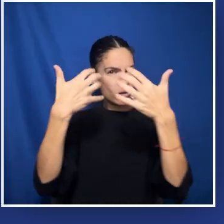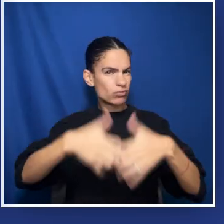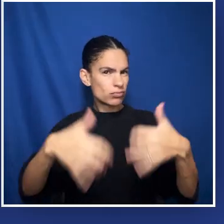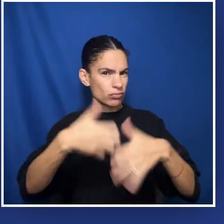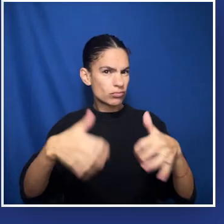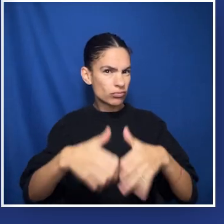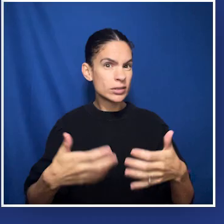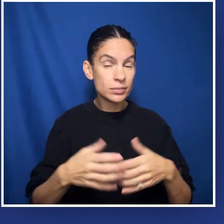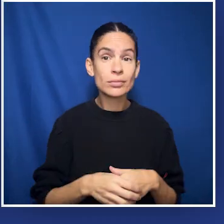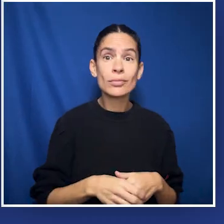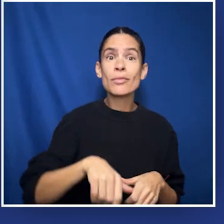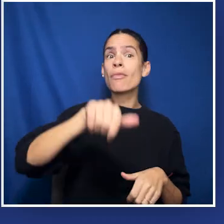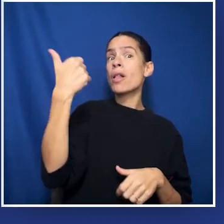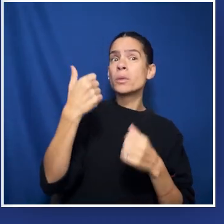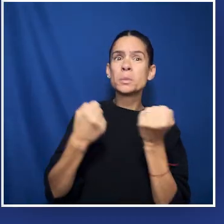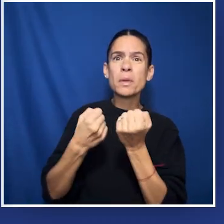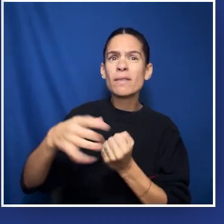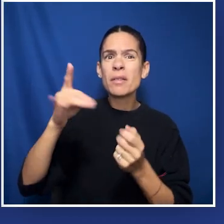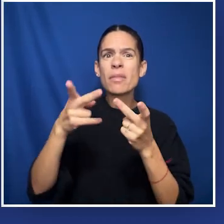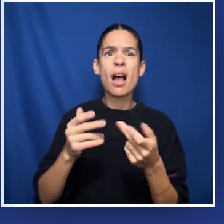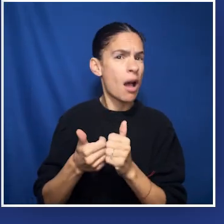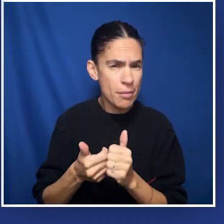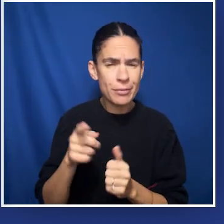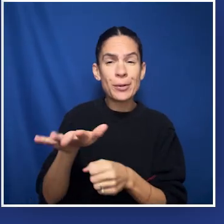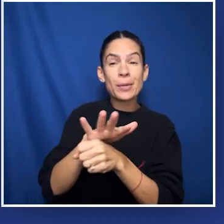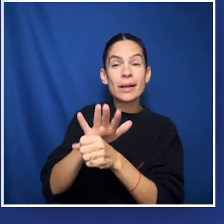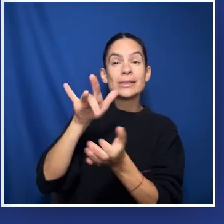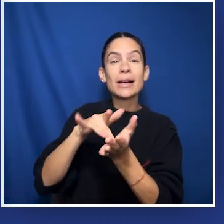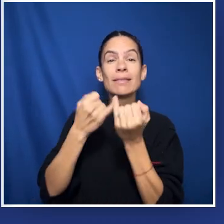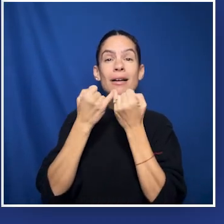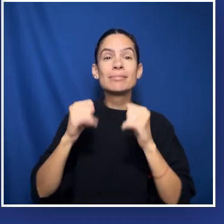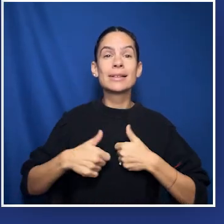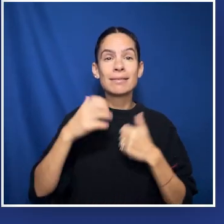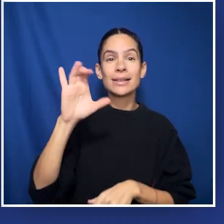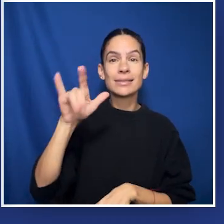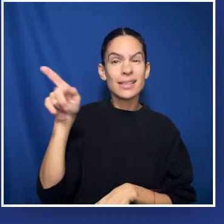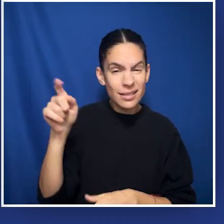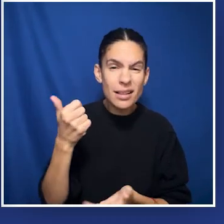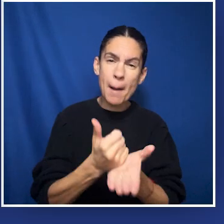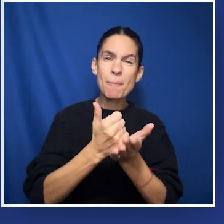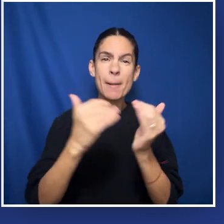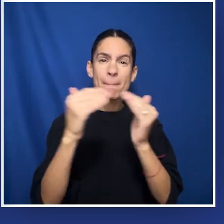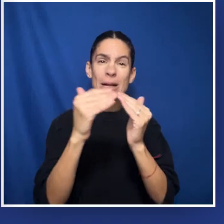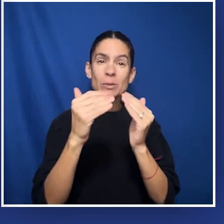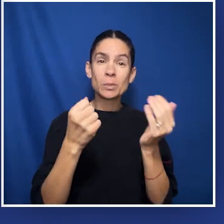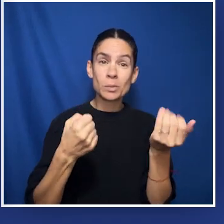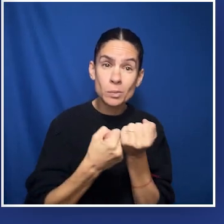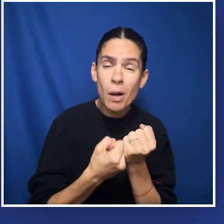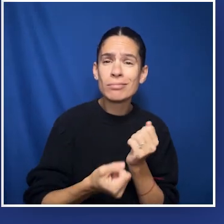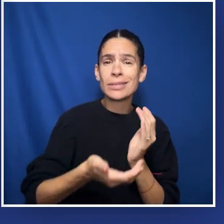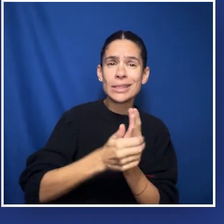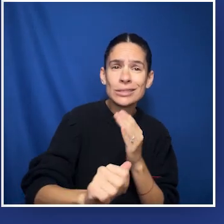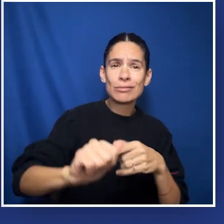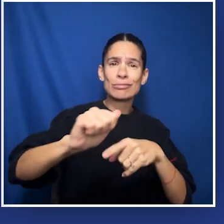you. Another place to find support is your local Center for Independent Living. They offer peer support and skills training. They're there